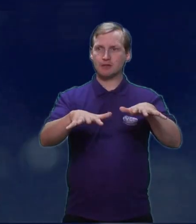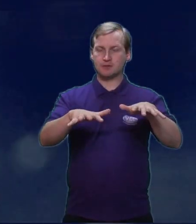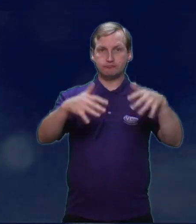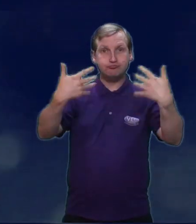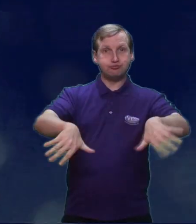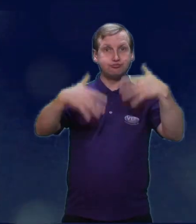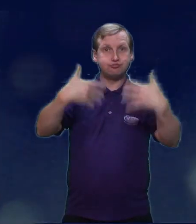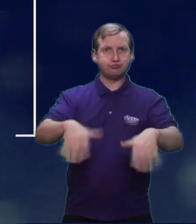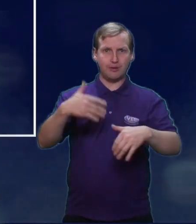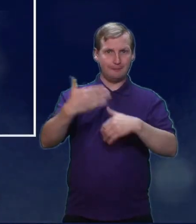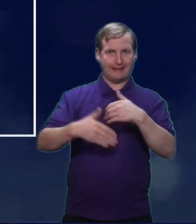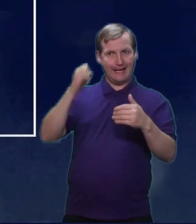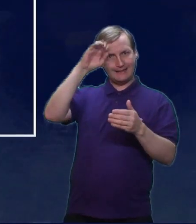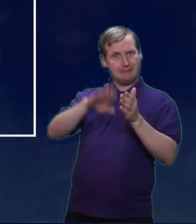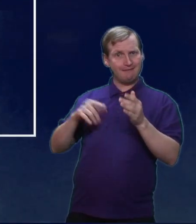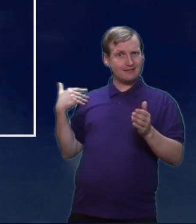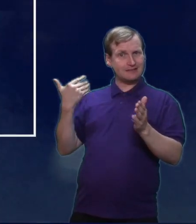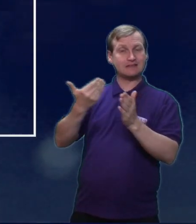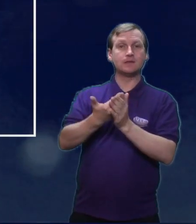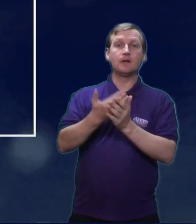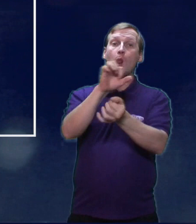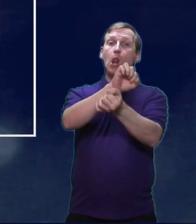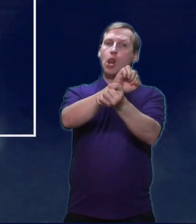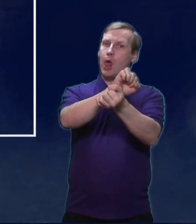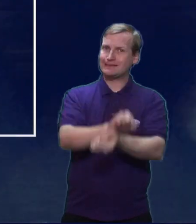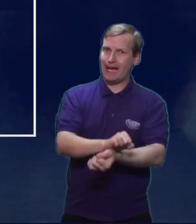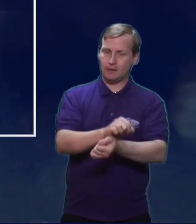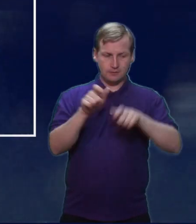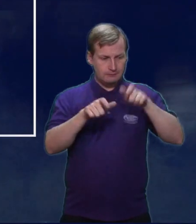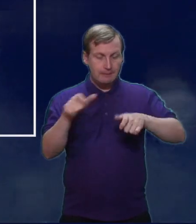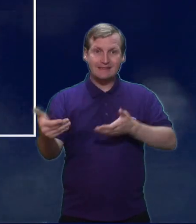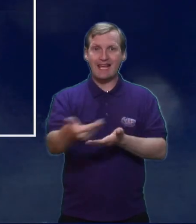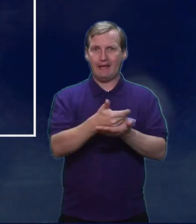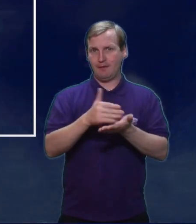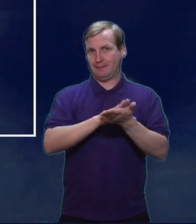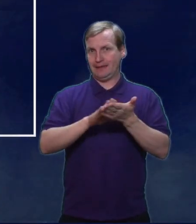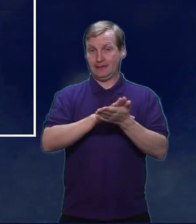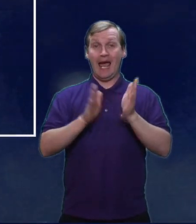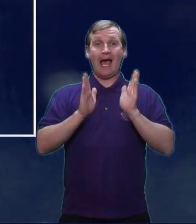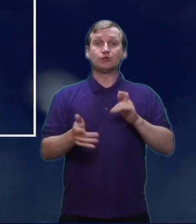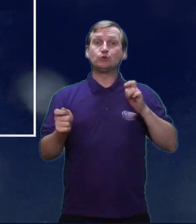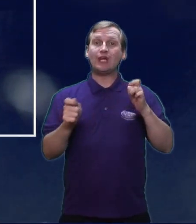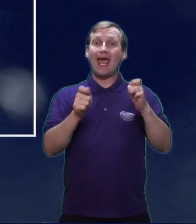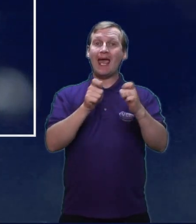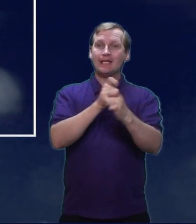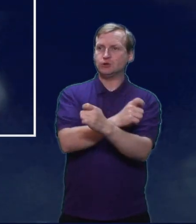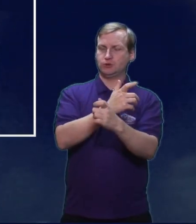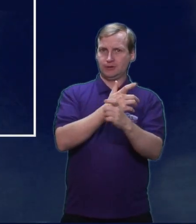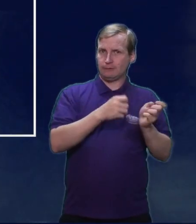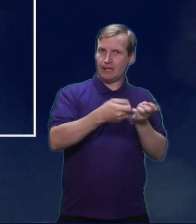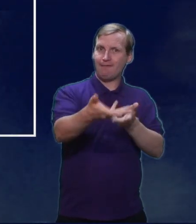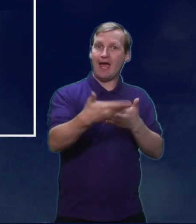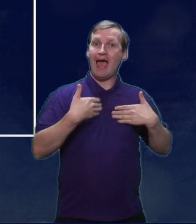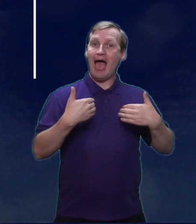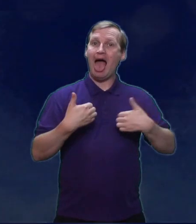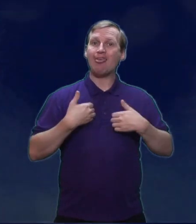Coronavirus is like nothing we have experienced in our lifetime. Lockdown and keeping people safe meant we quickly had to change the